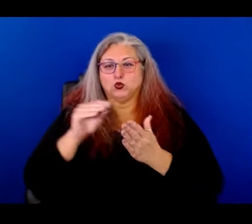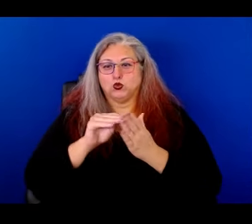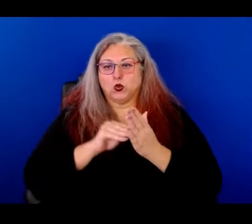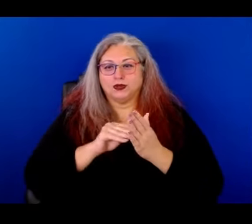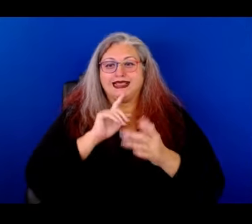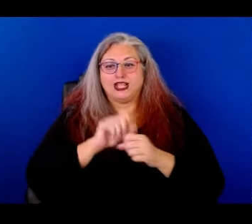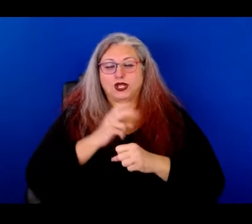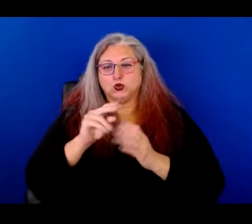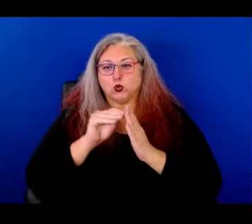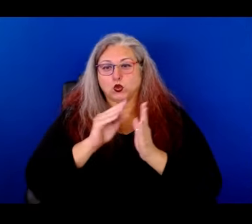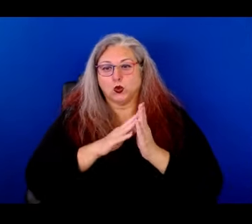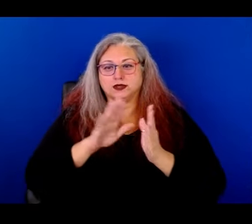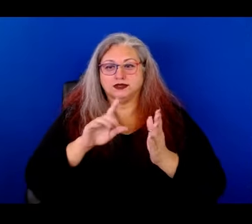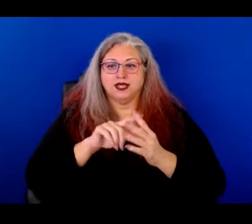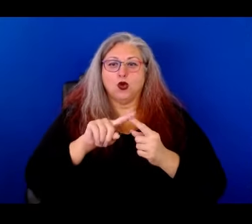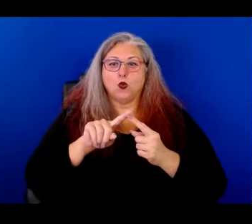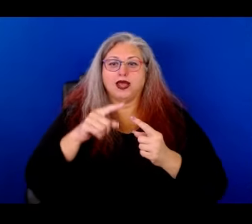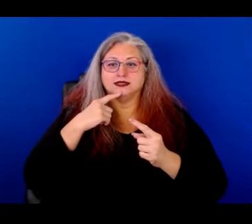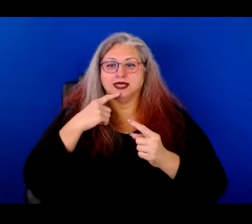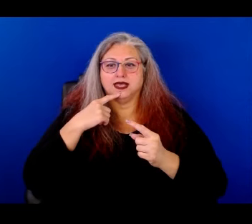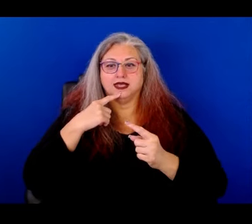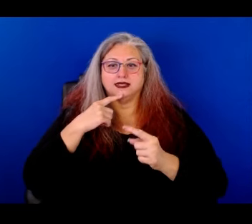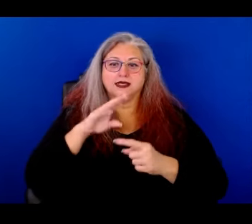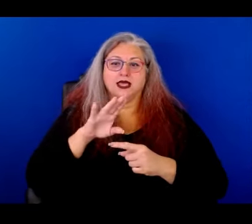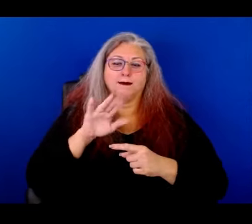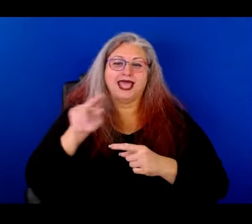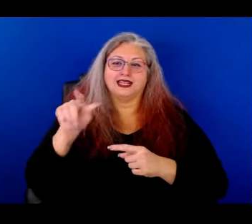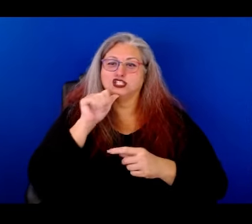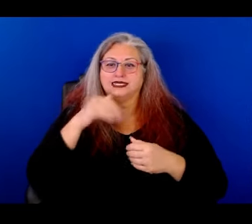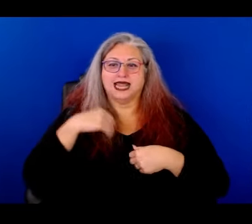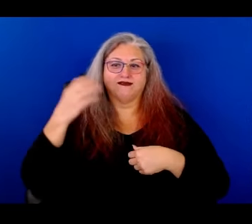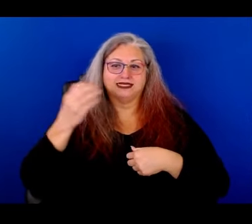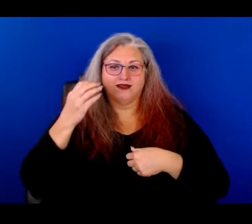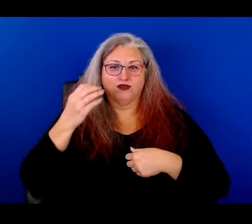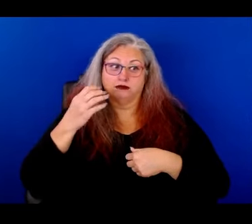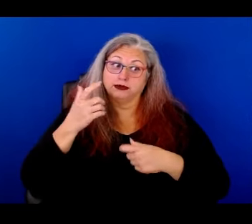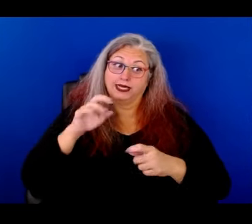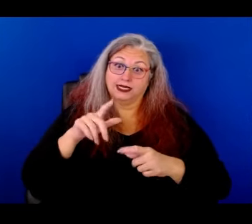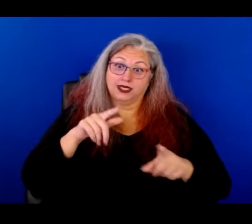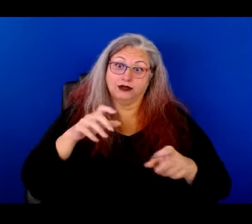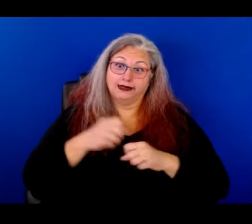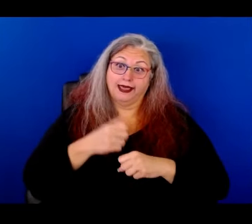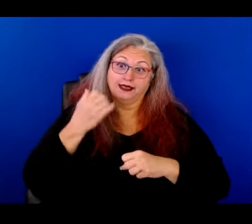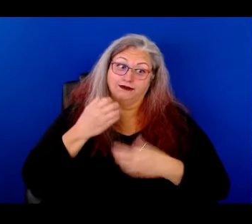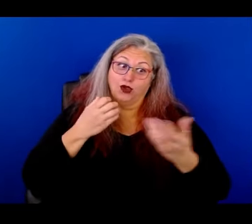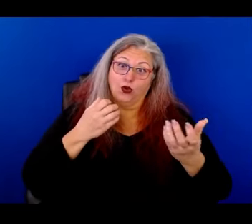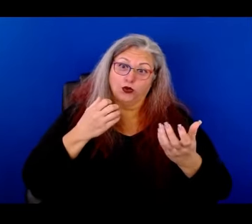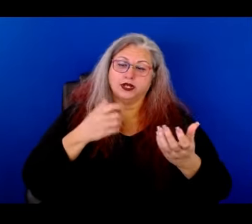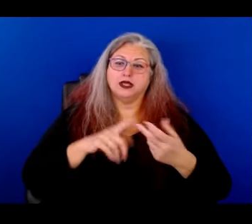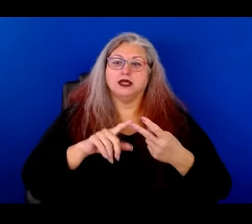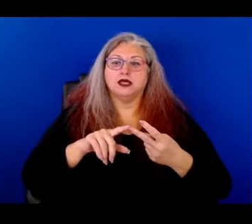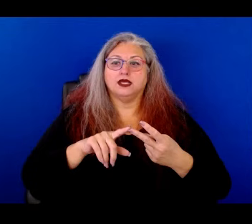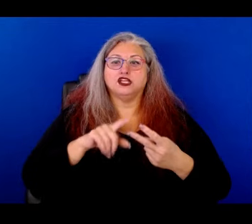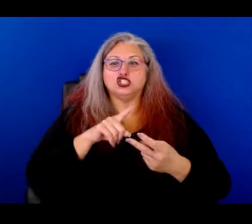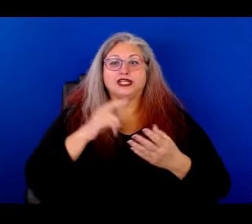like literally two notes. And one of them was like, Bayan doesn't have a cell phone. It's a big deal. Get the cell phone out. And like,